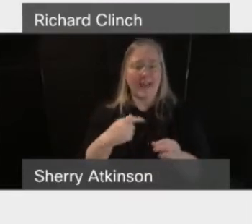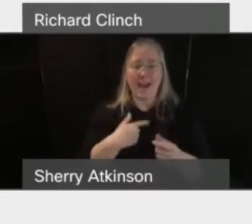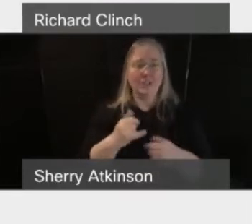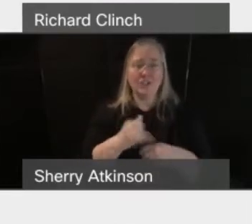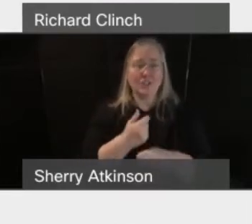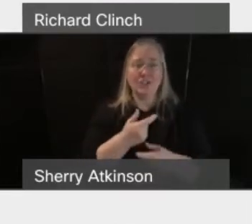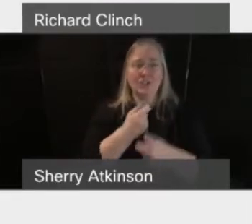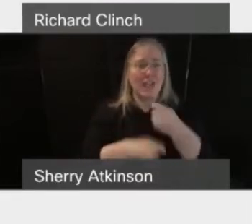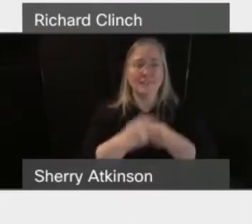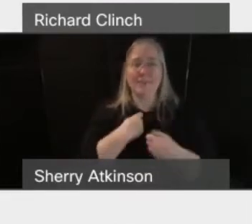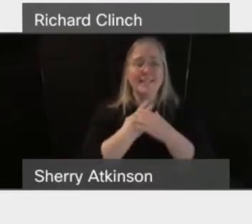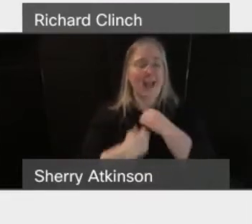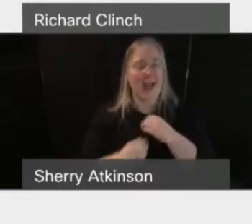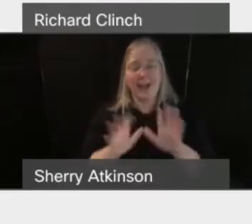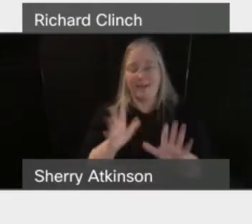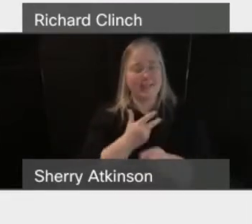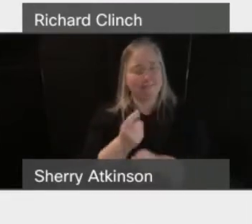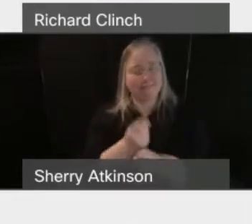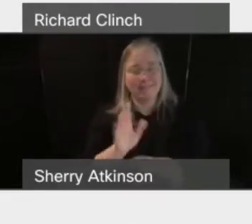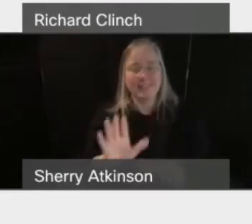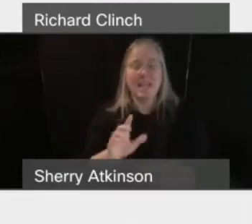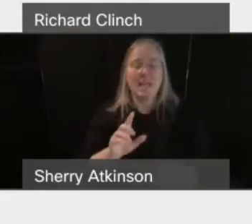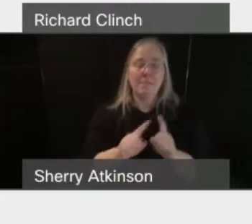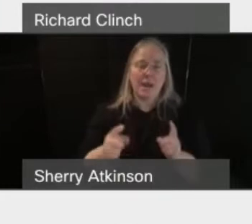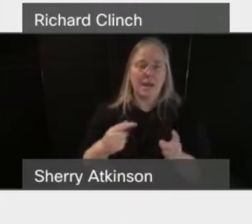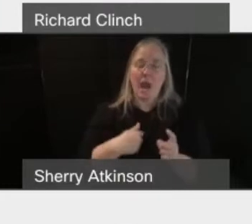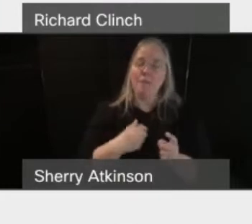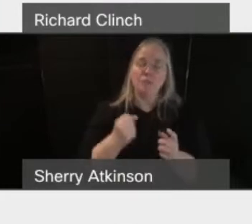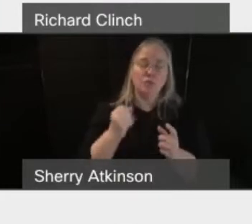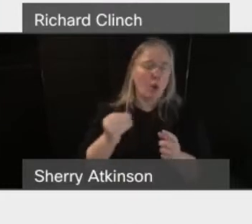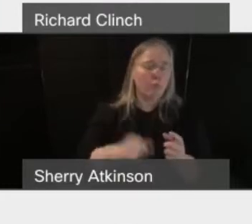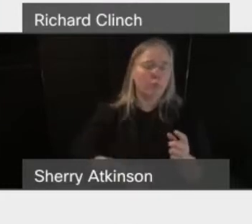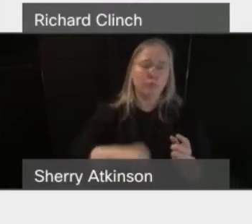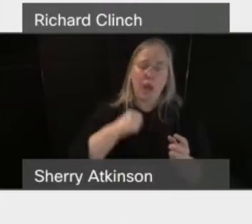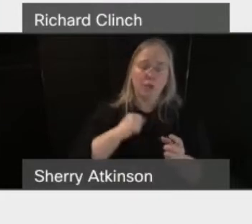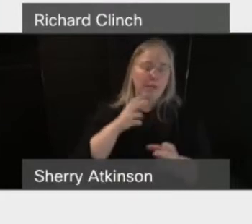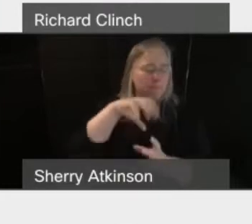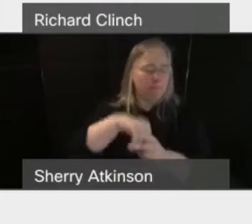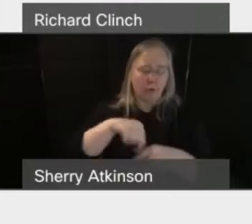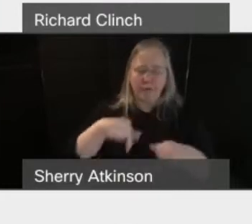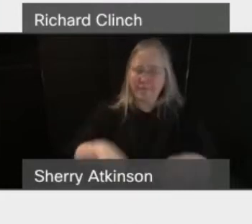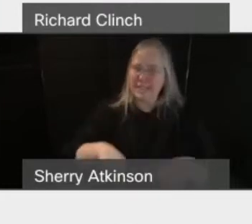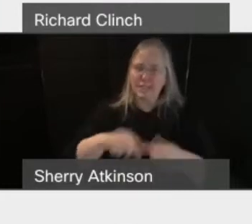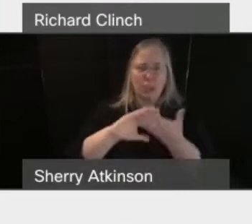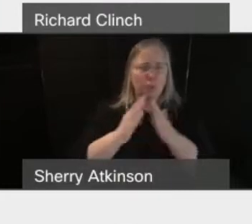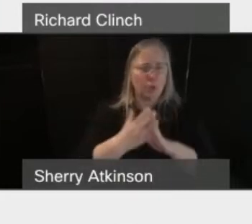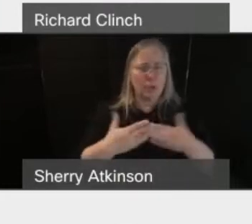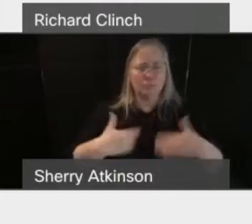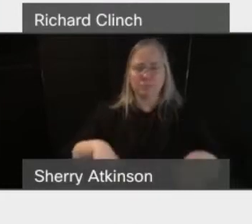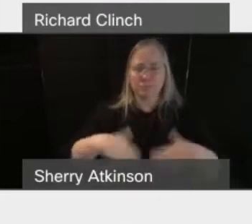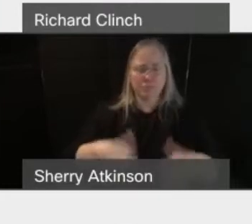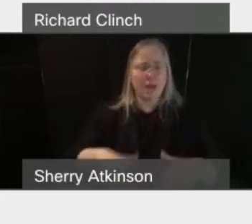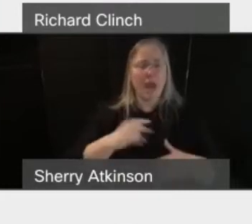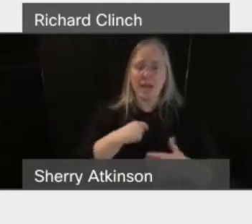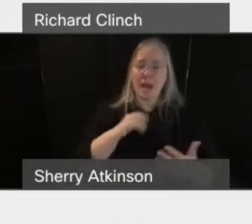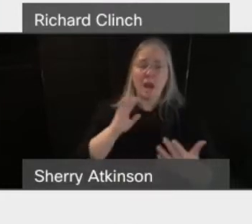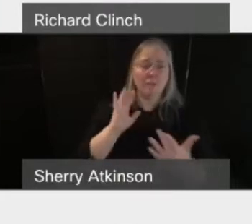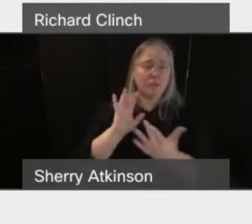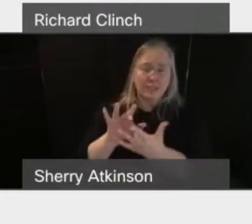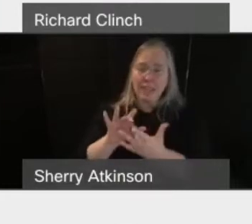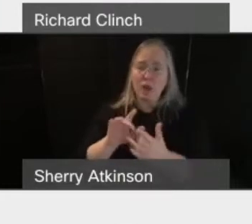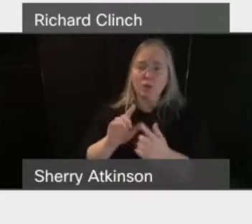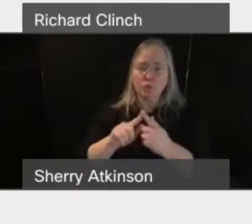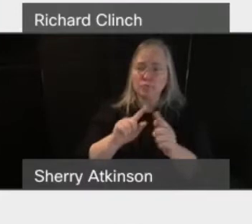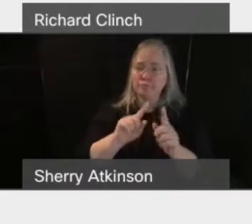morning. But yes, I am so proud to be a part of this community, and I've reached out to our